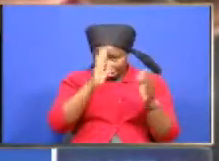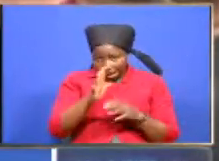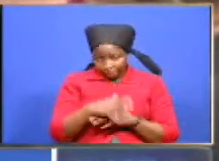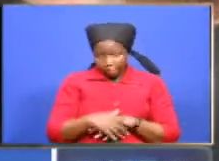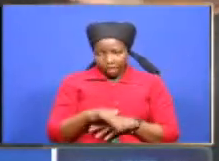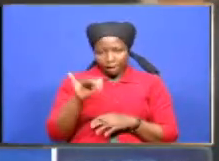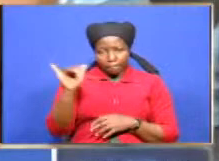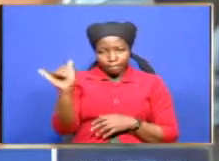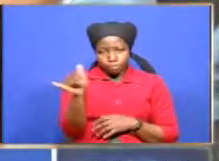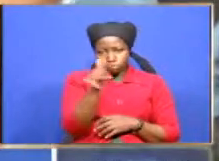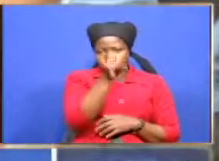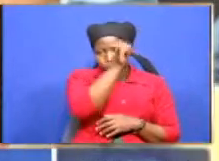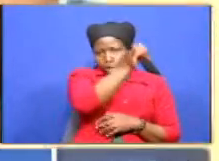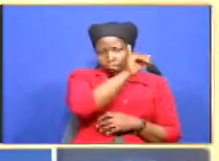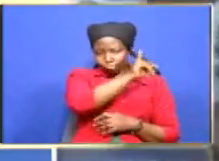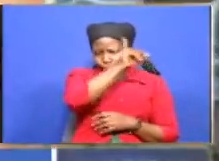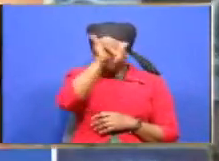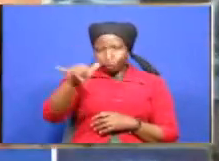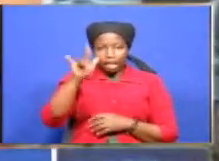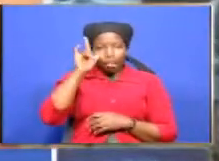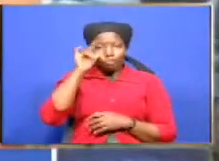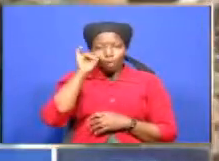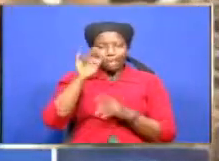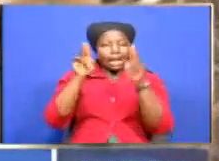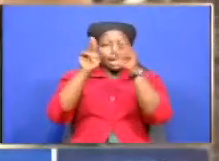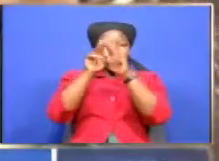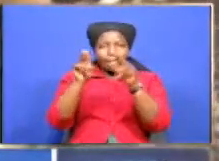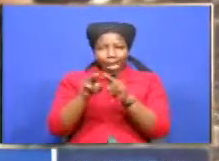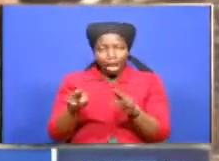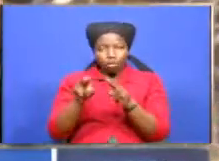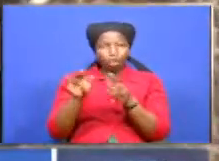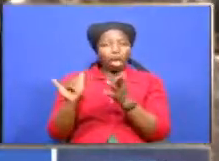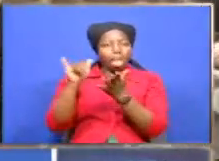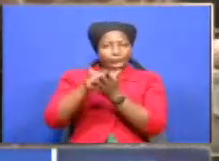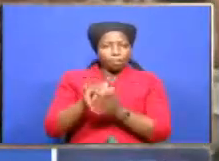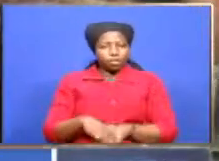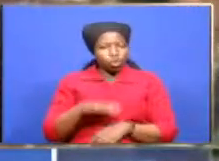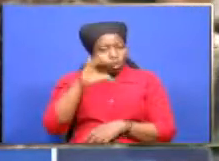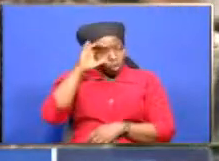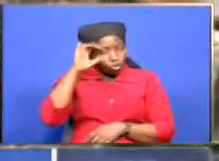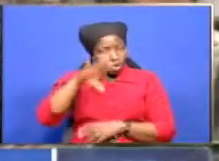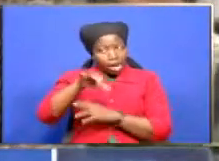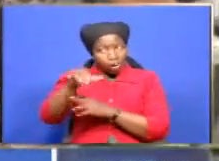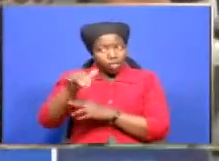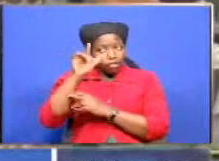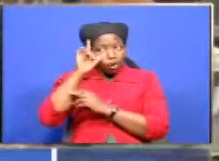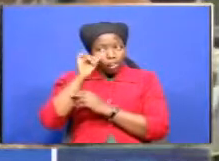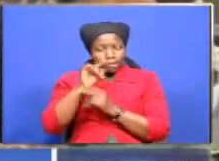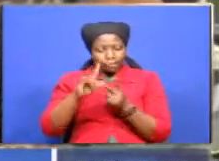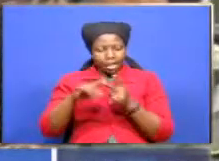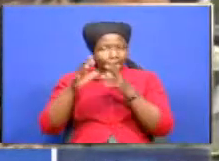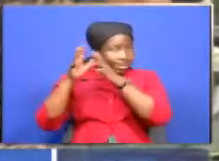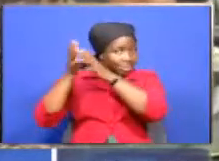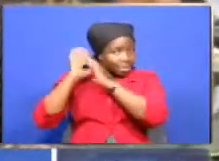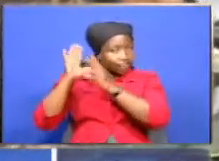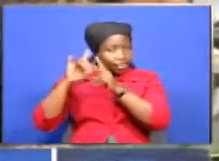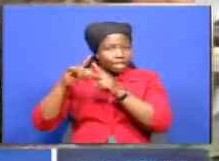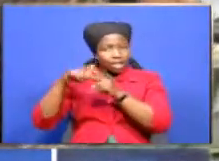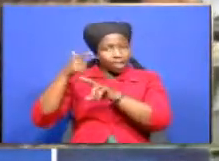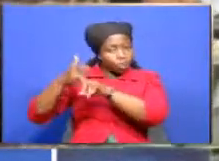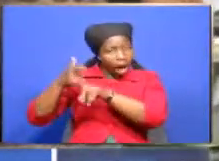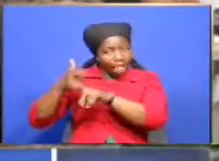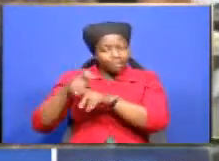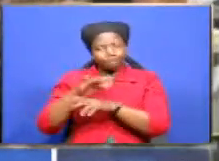that landed at the Mombasa International Airport. Coastal counties of Mombasa, Kilifi and Kwale have been placed